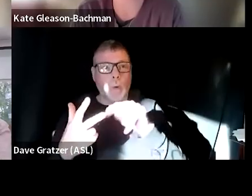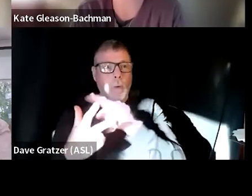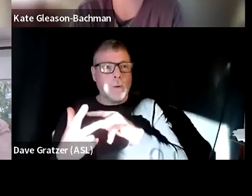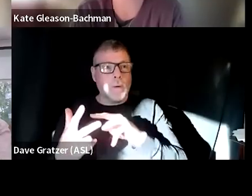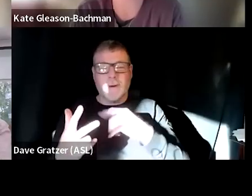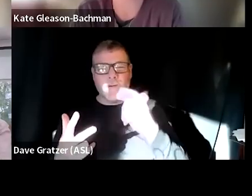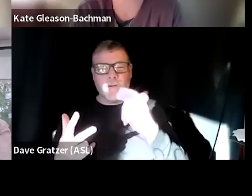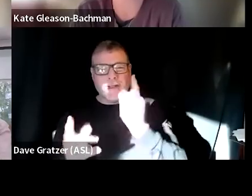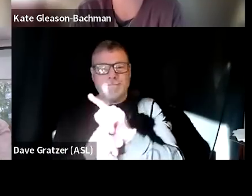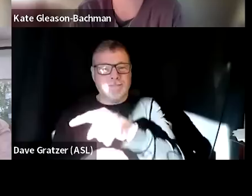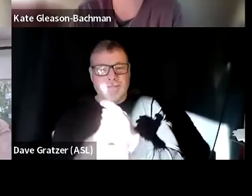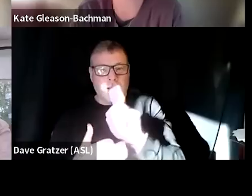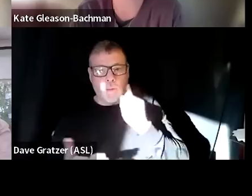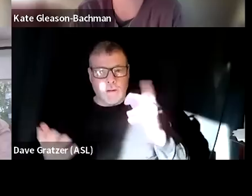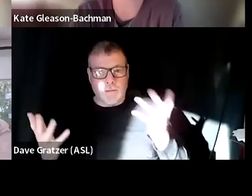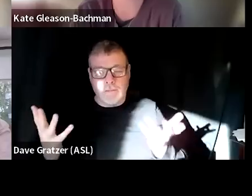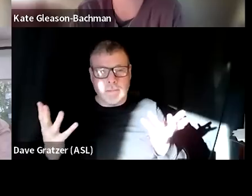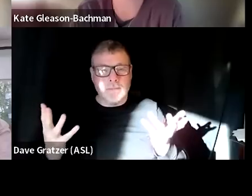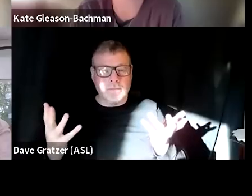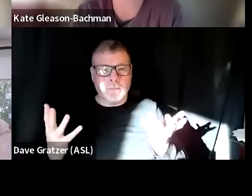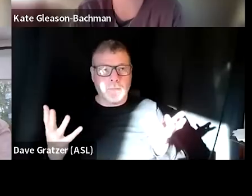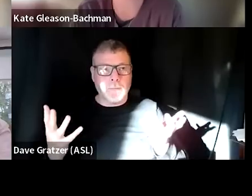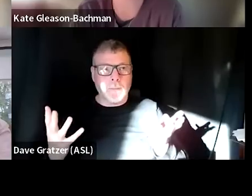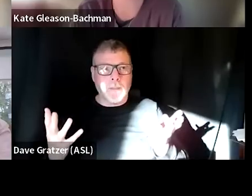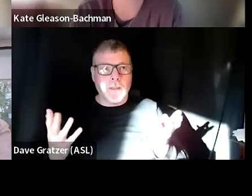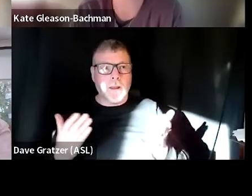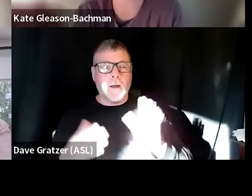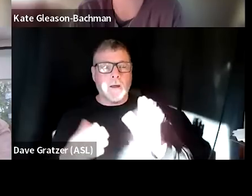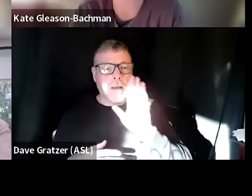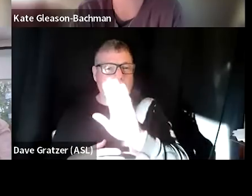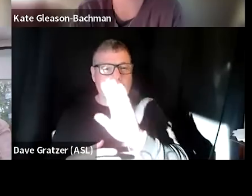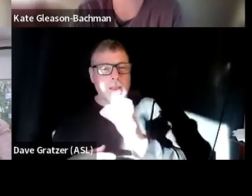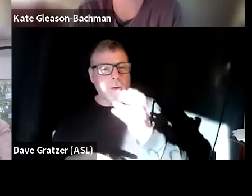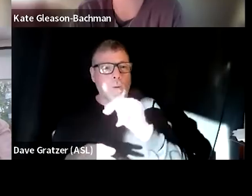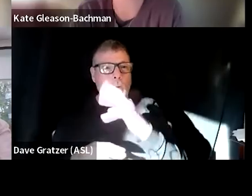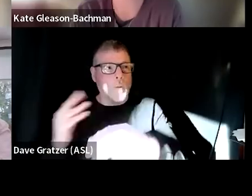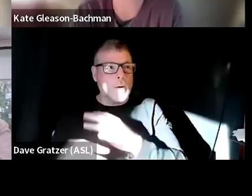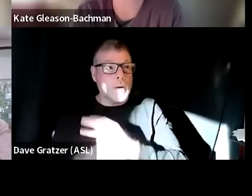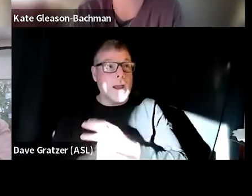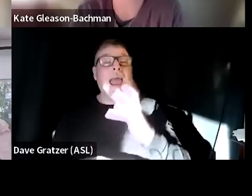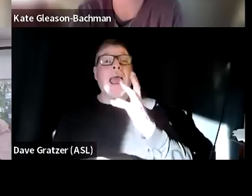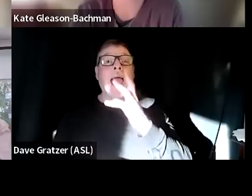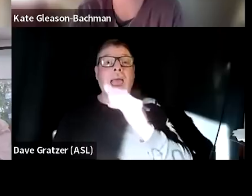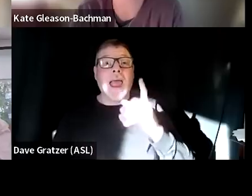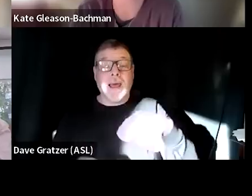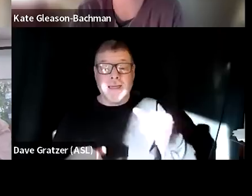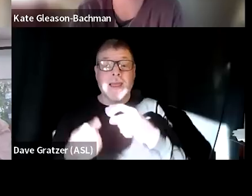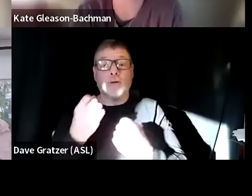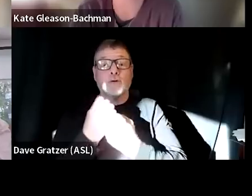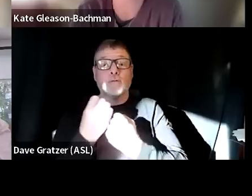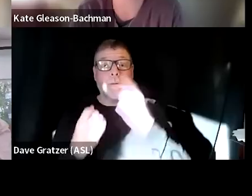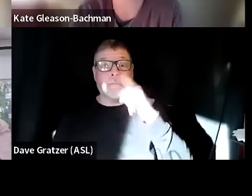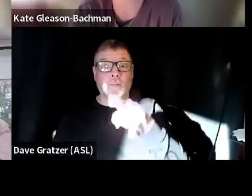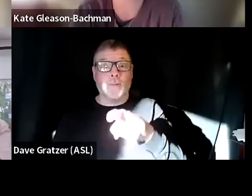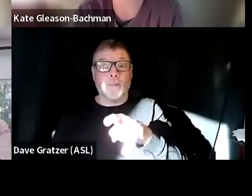were last week. So it's like their own little world, you know what I mean? Yeah, they vouch for you, how they know that Yeah. they can